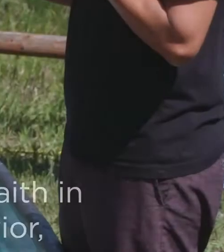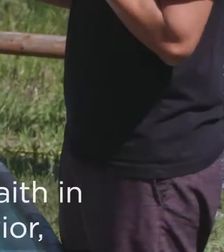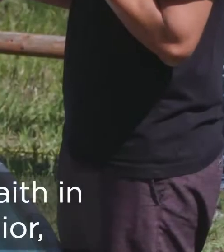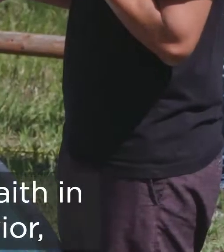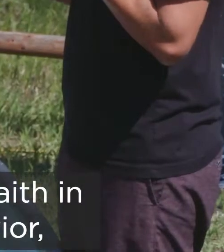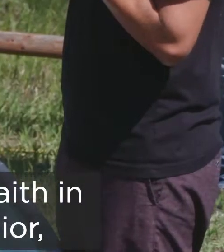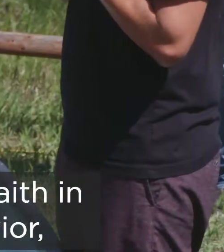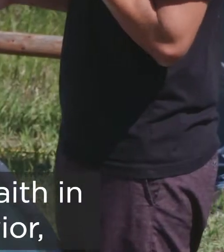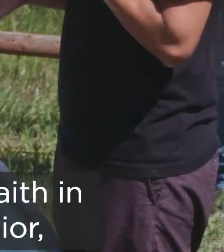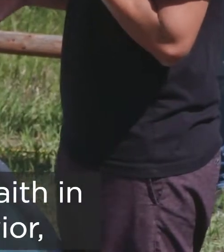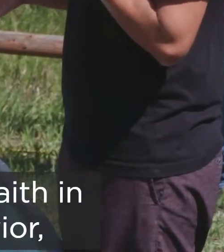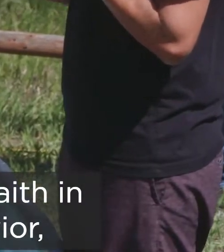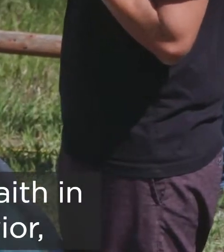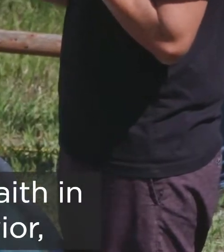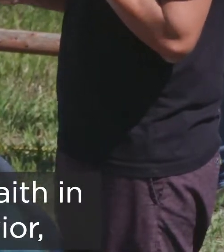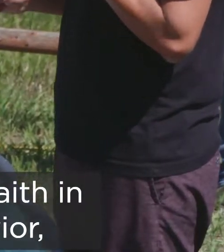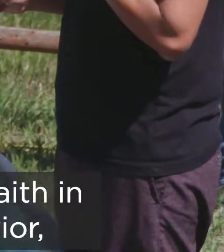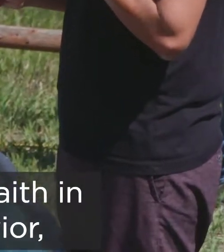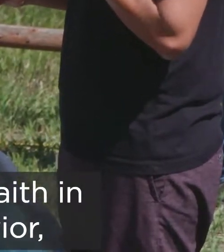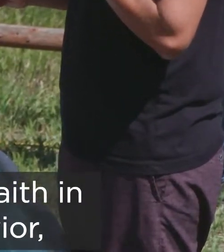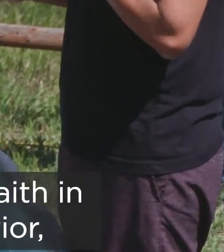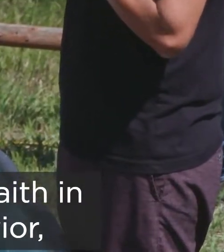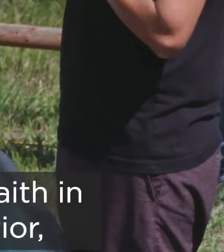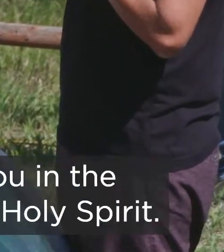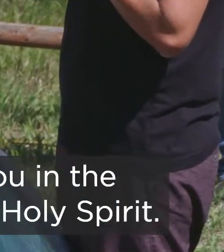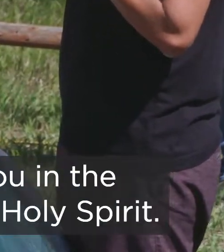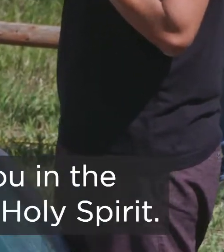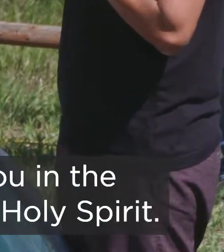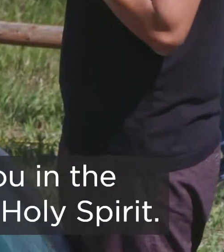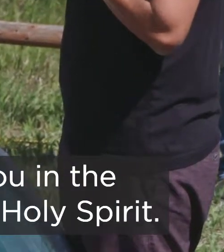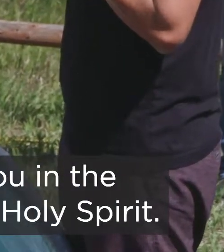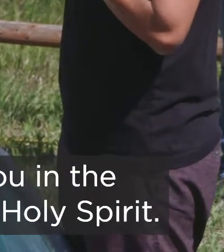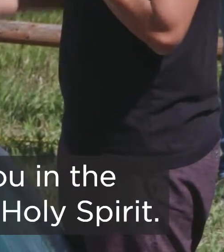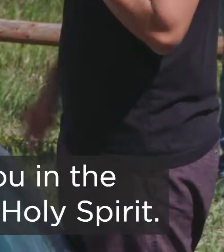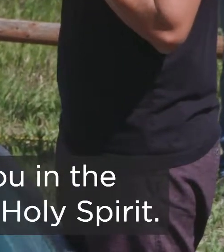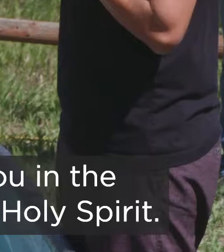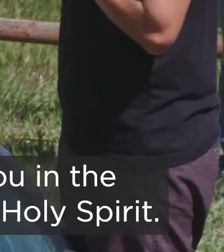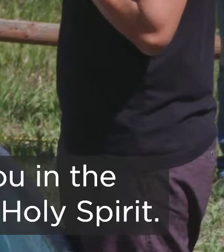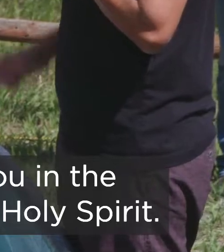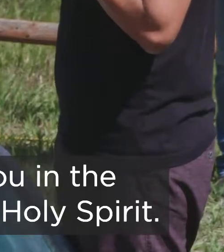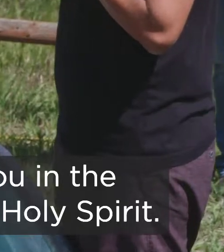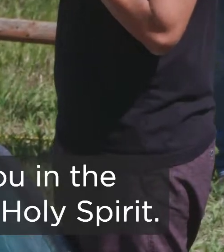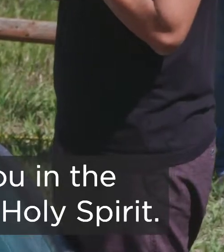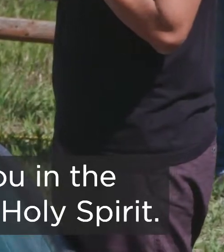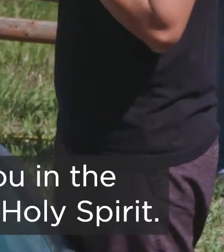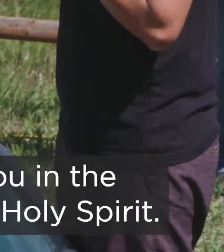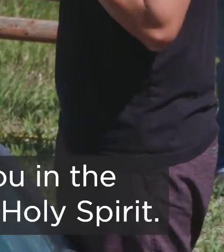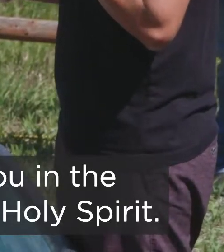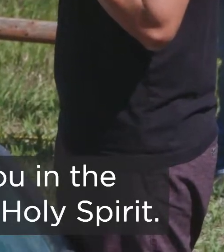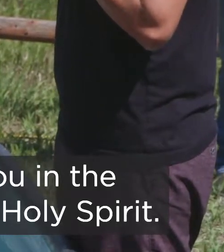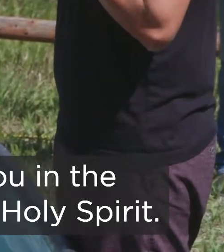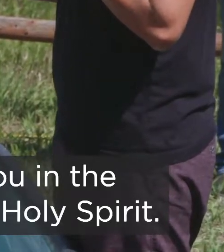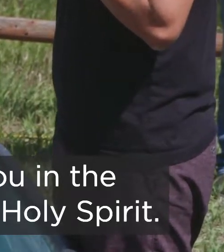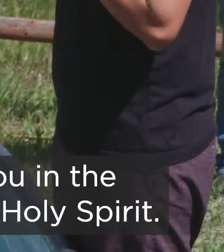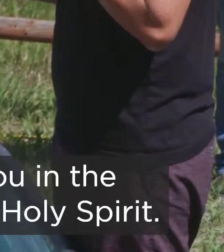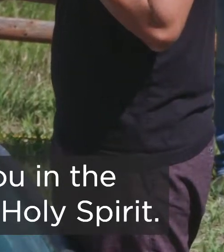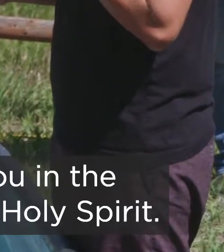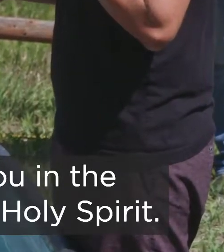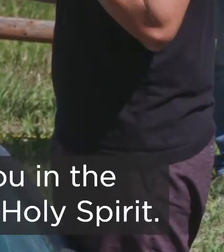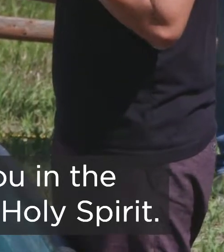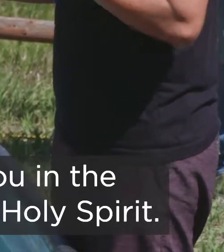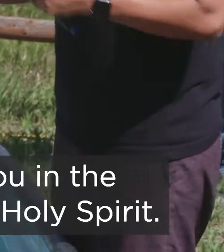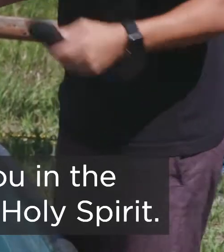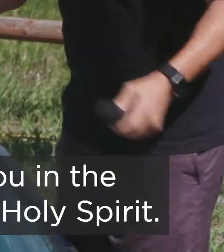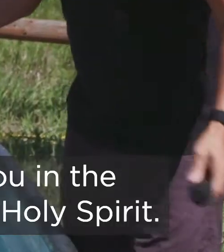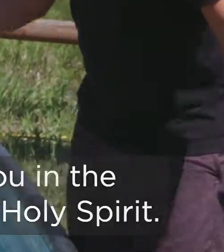Because of your declaration of faith in Jesus Christ as Lord and Savior, it's Dad and I's honor to be able to baptize you in the name of the Father, and the Son, and the